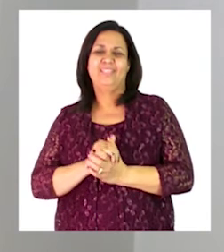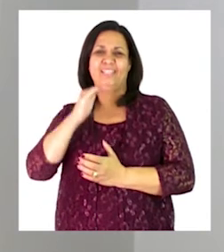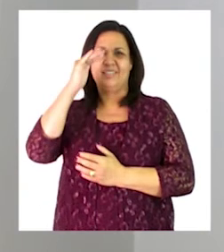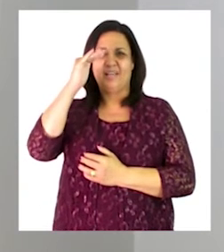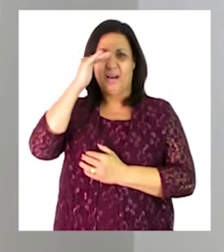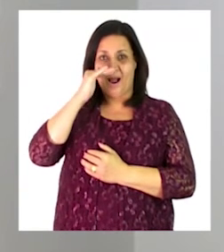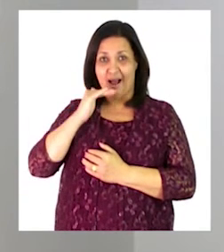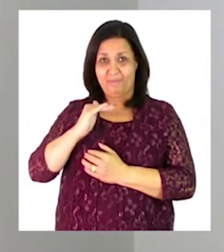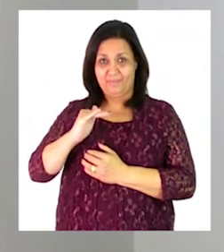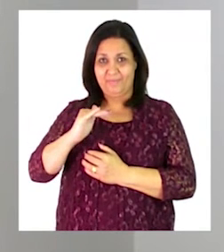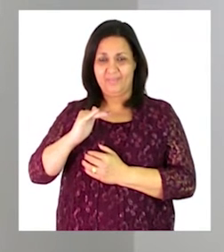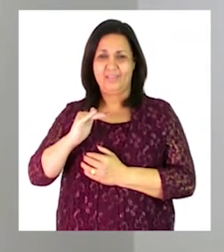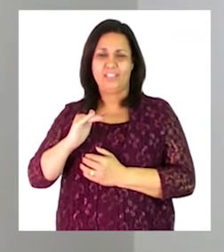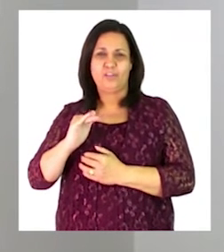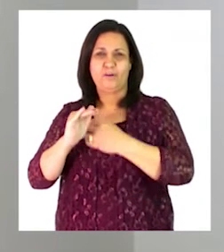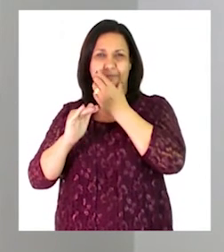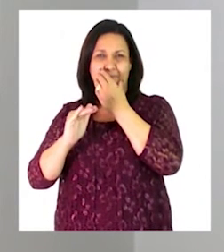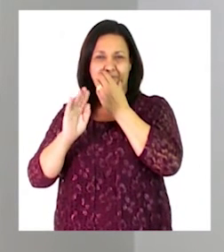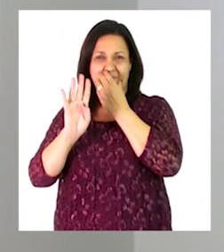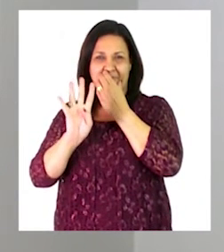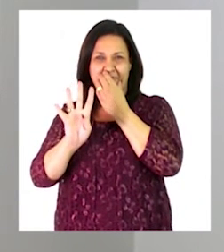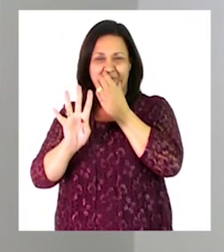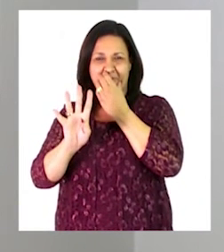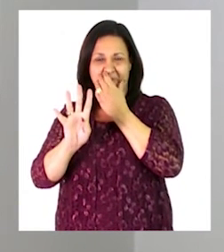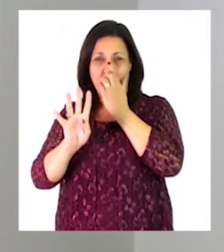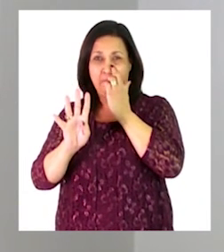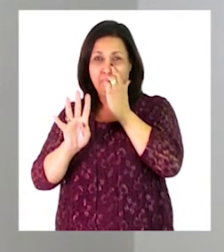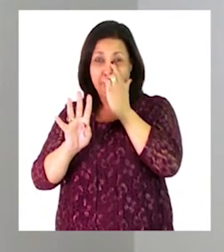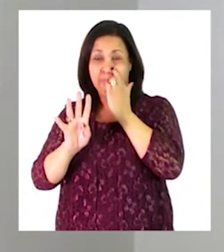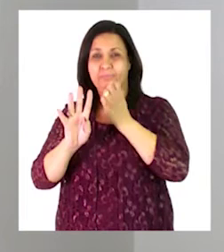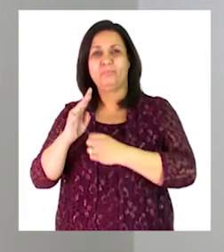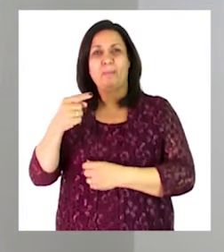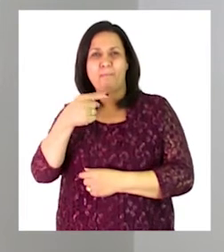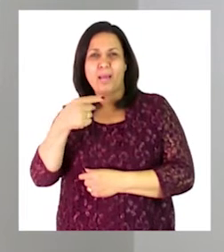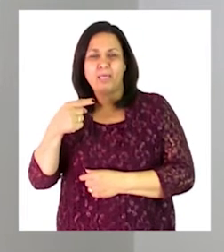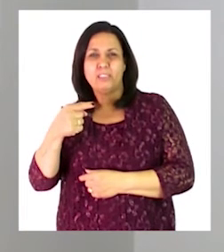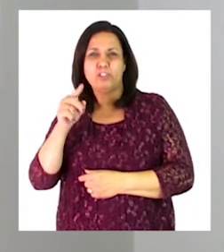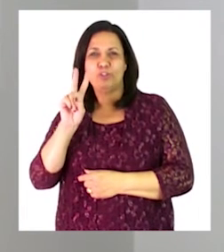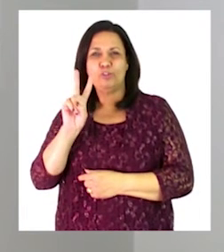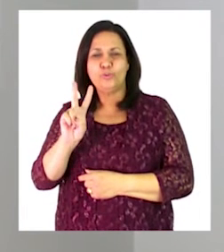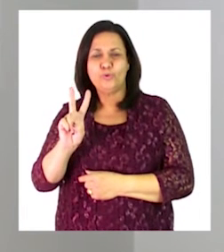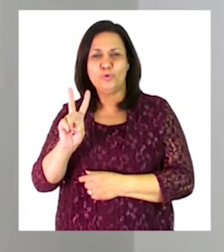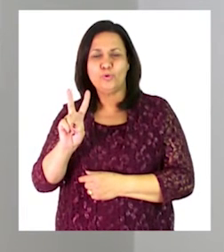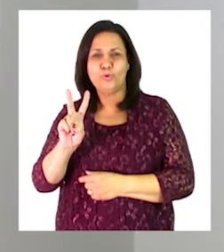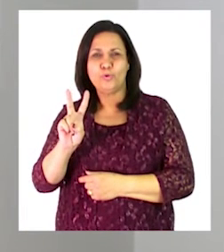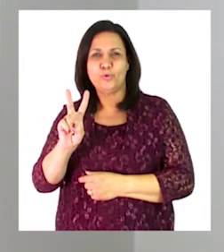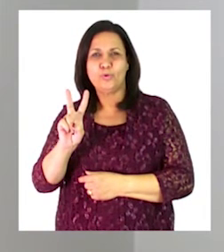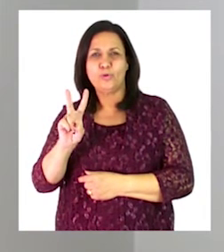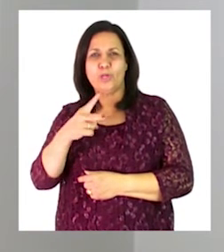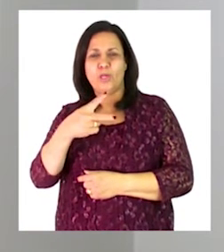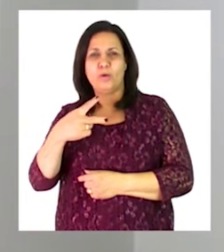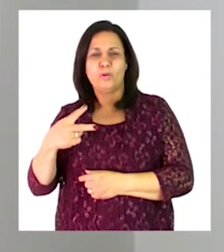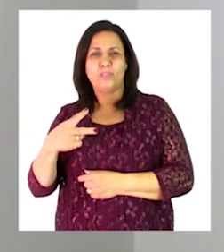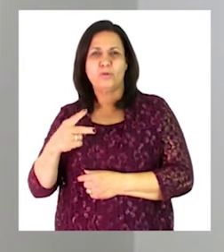next sum. It says 4 minus 2. If